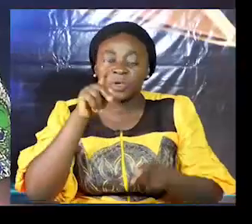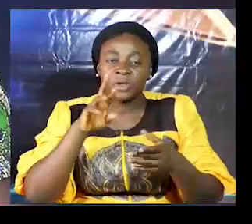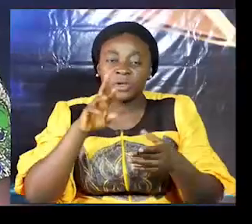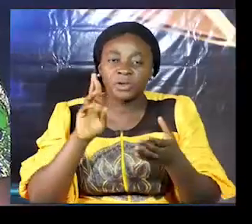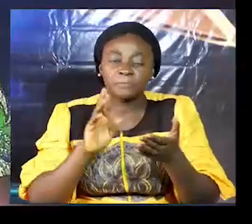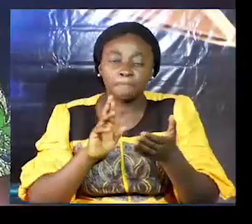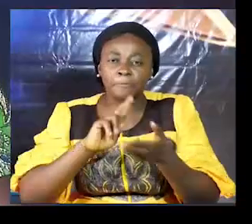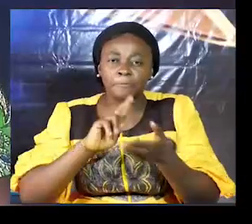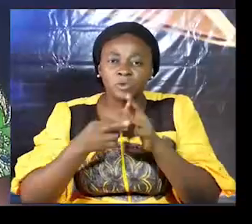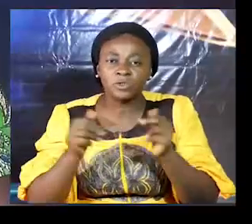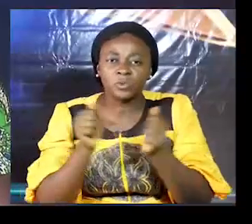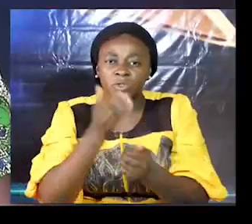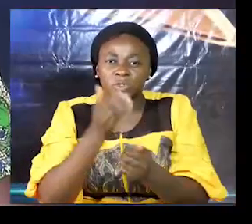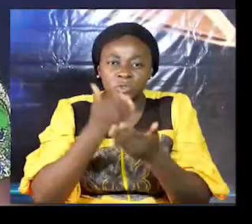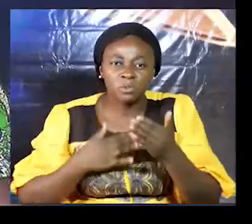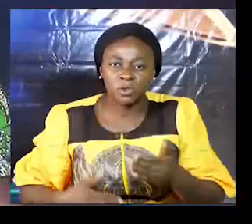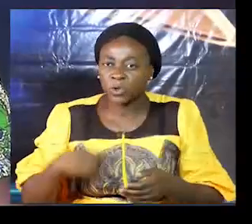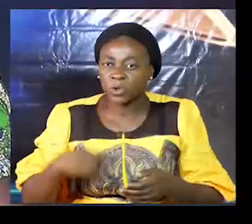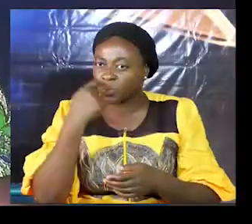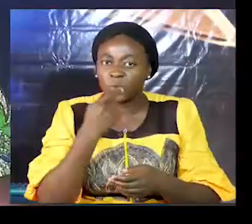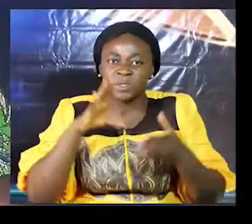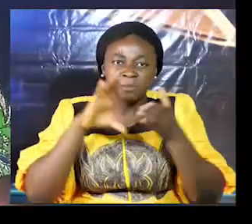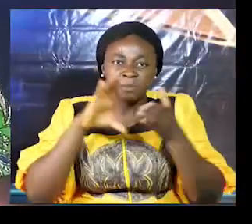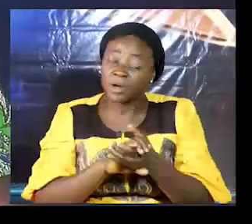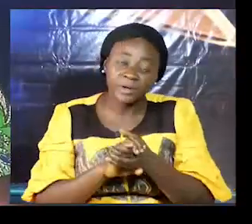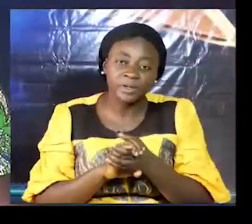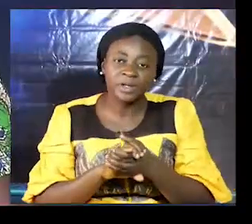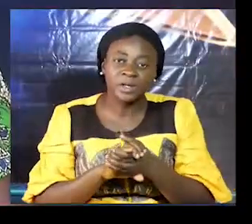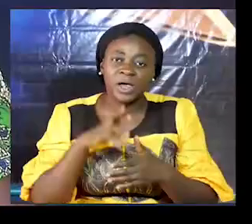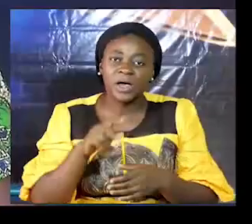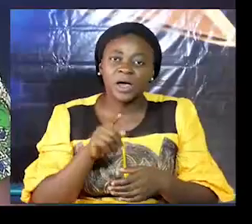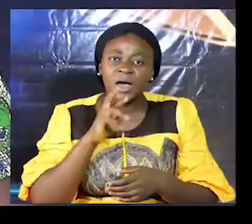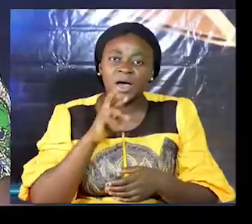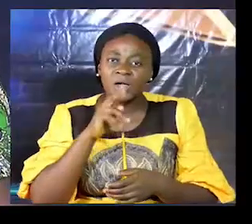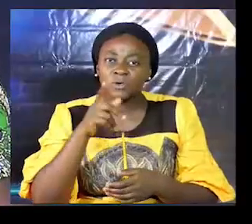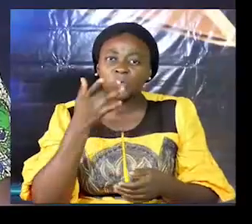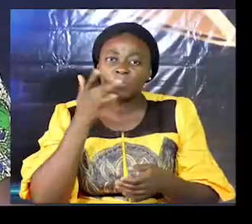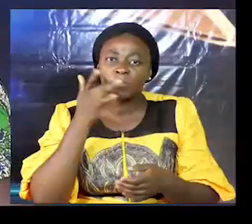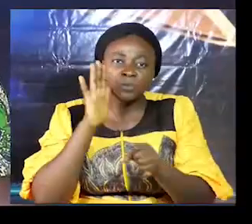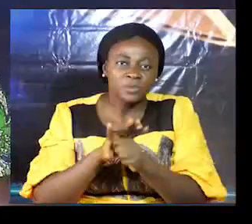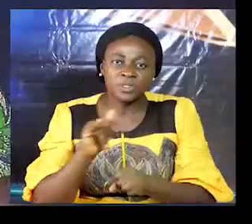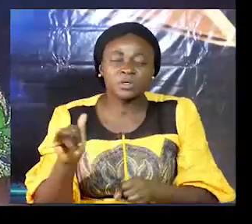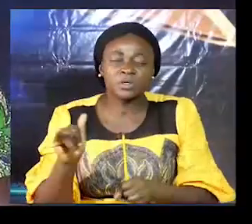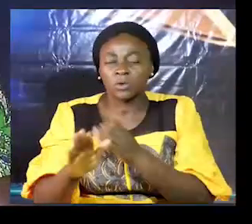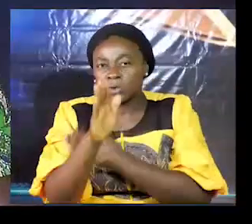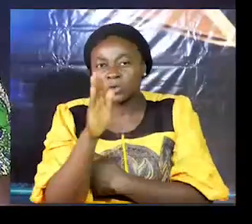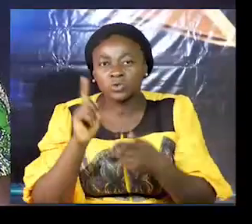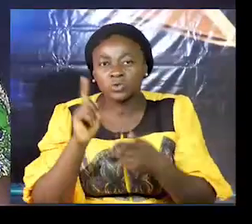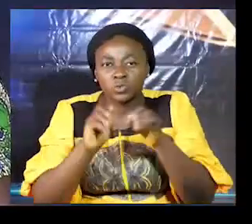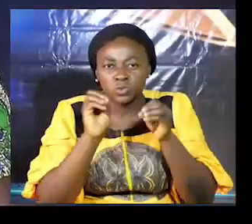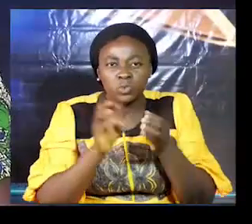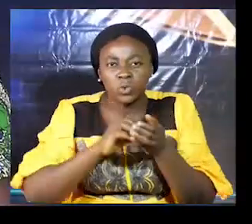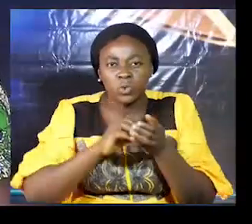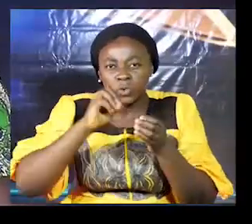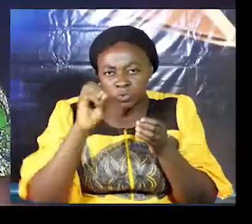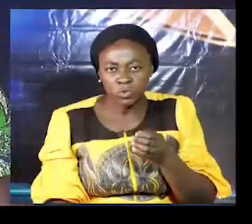are you saying in prayer now? Are you promising God to drop it? Or would you want to die young like Samson? Do you want to